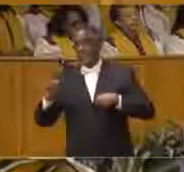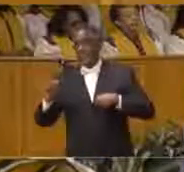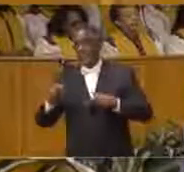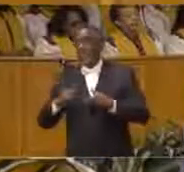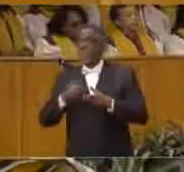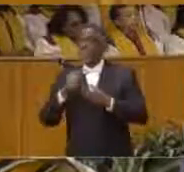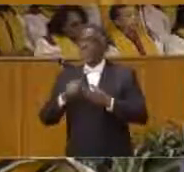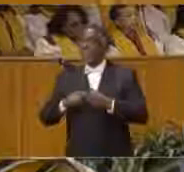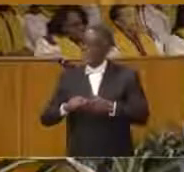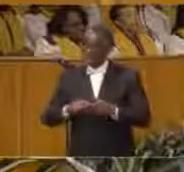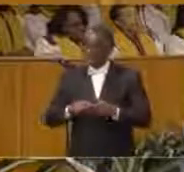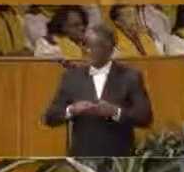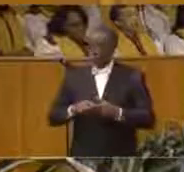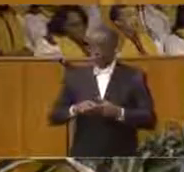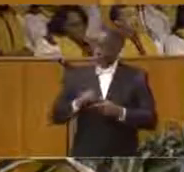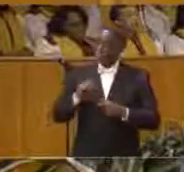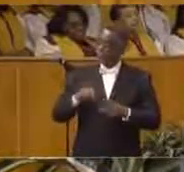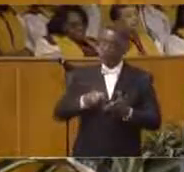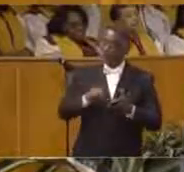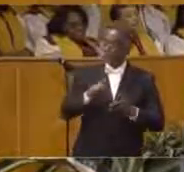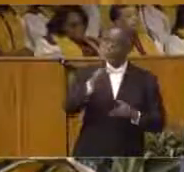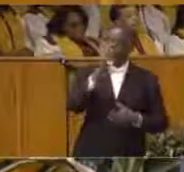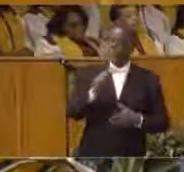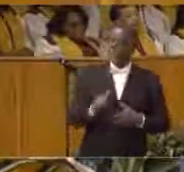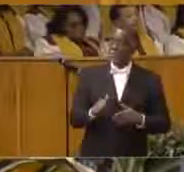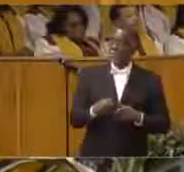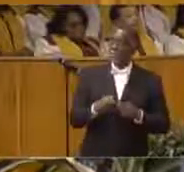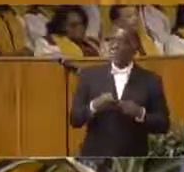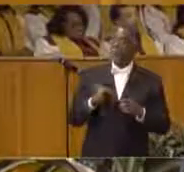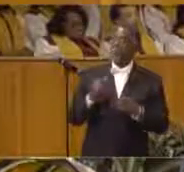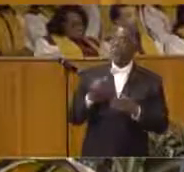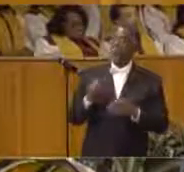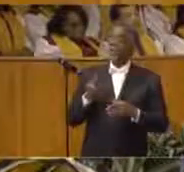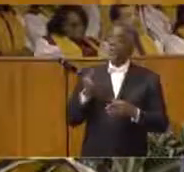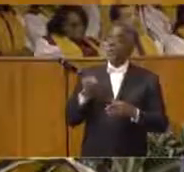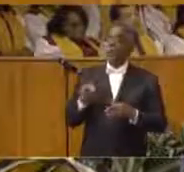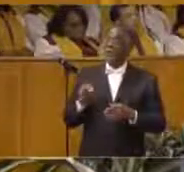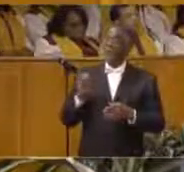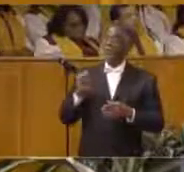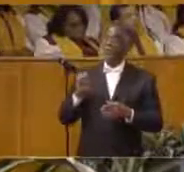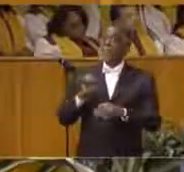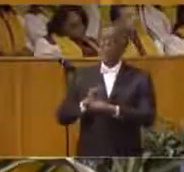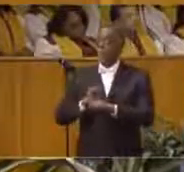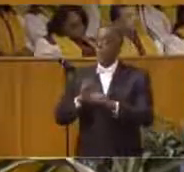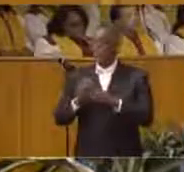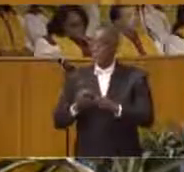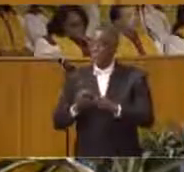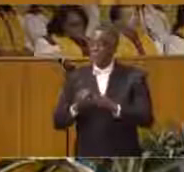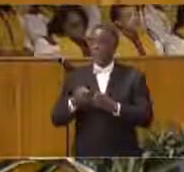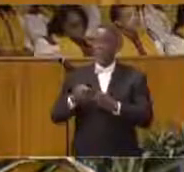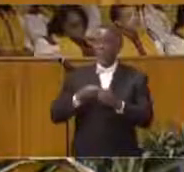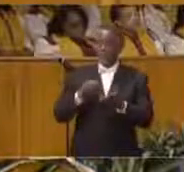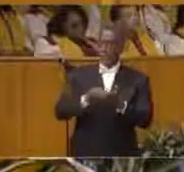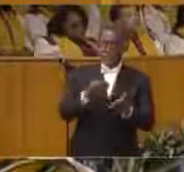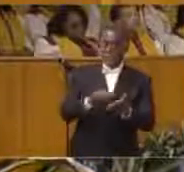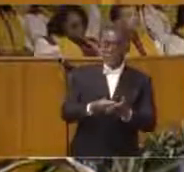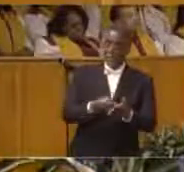then you are obligated to tithe from the unemployment that comes in, because that's God's way of blessing.